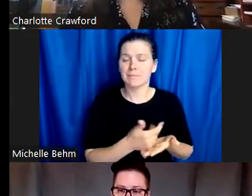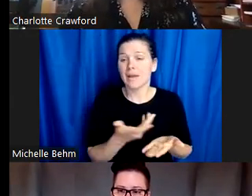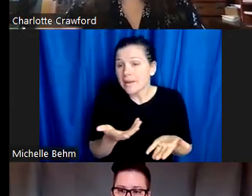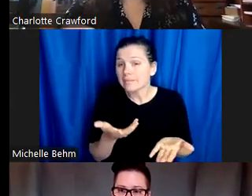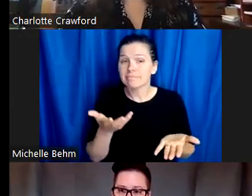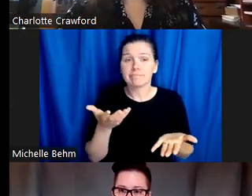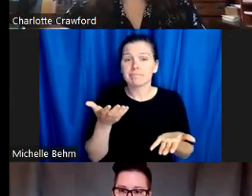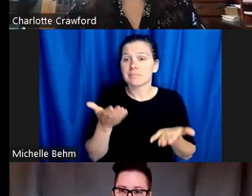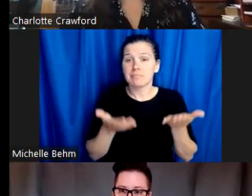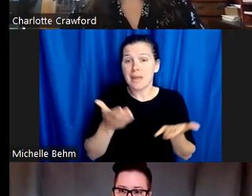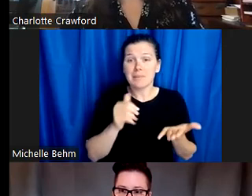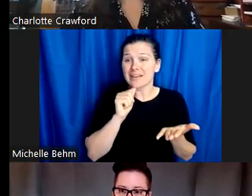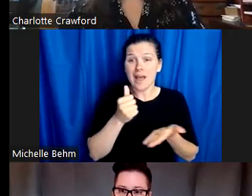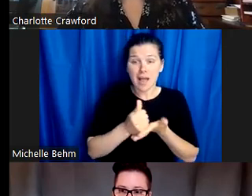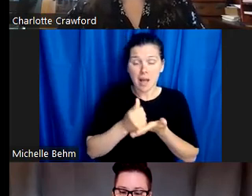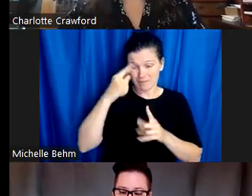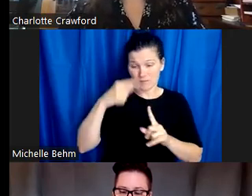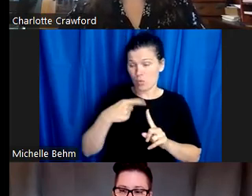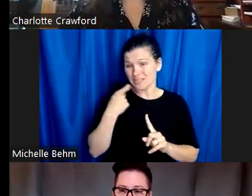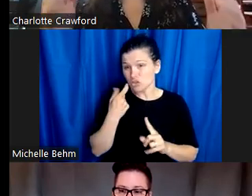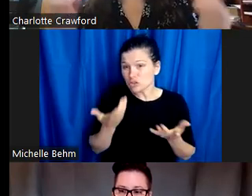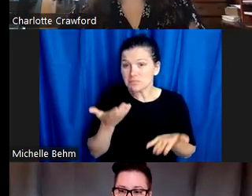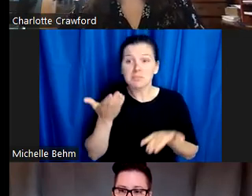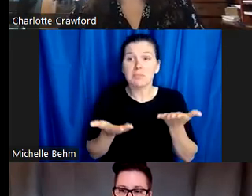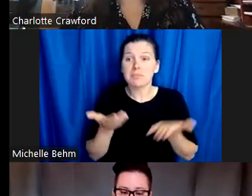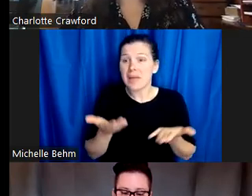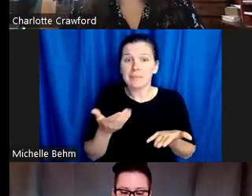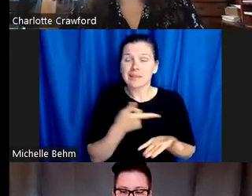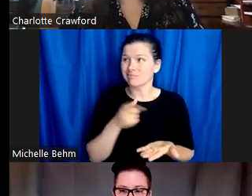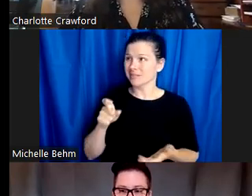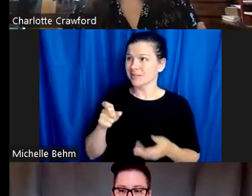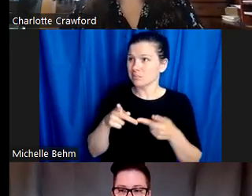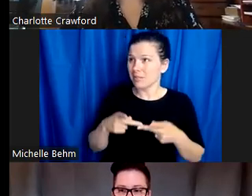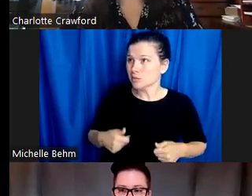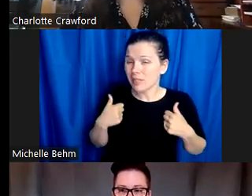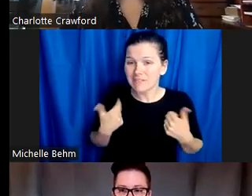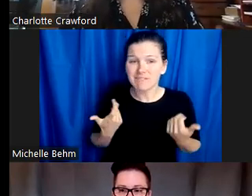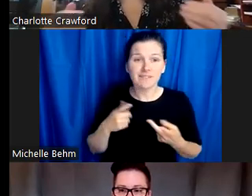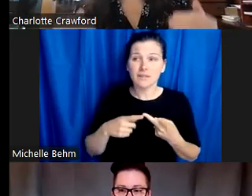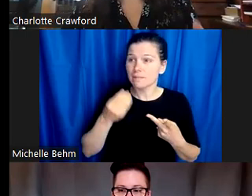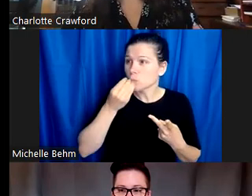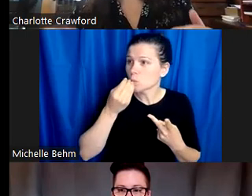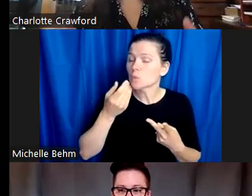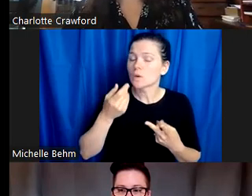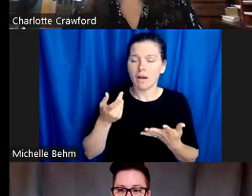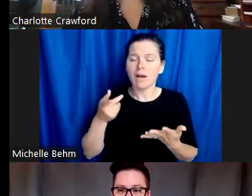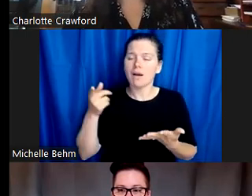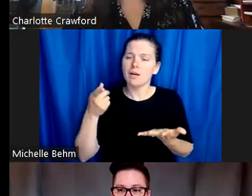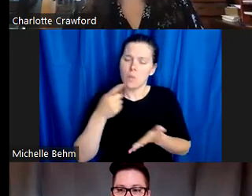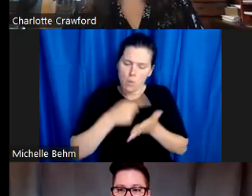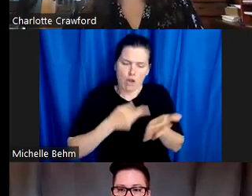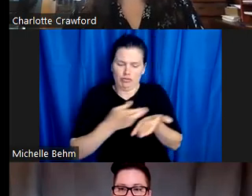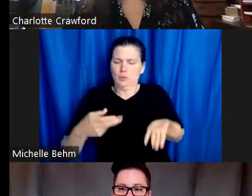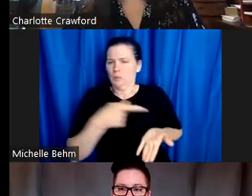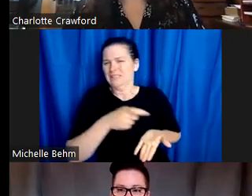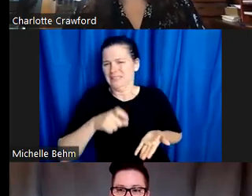be getting help for their addiction. It may be, I have no place to live. I don't have food. So they meet them and get the resources that